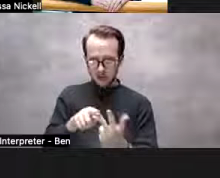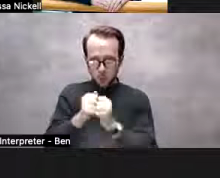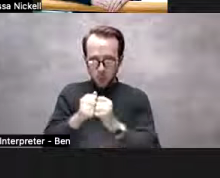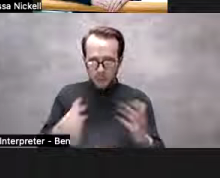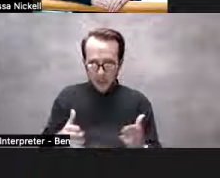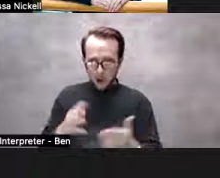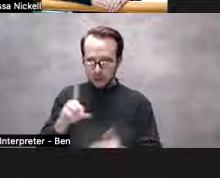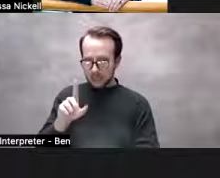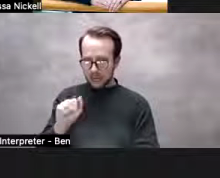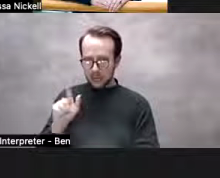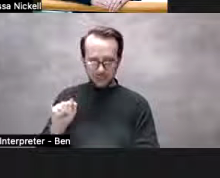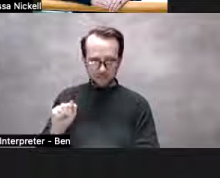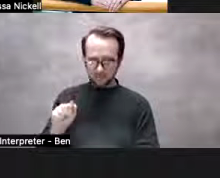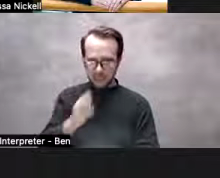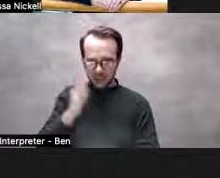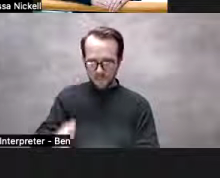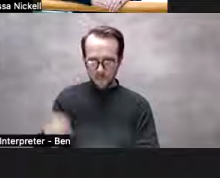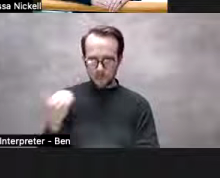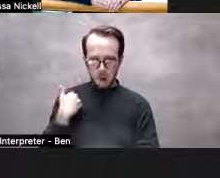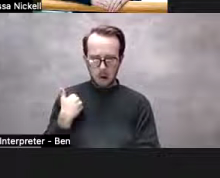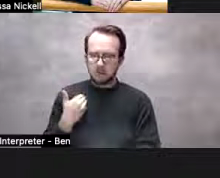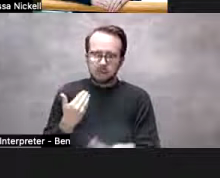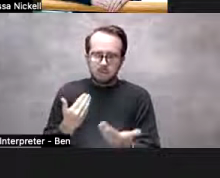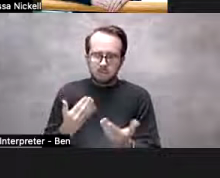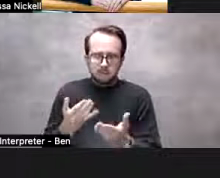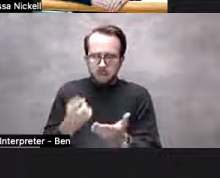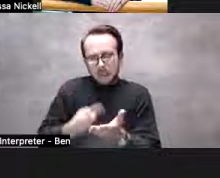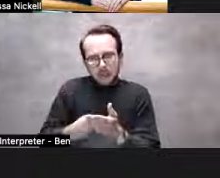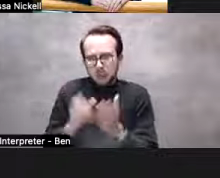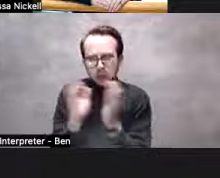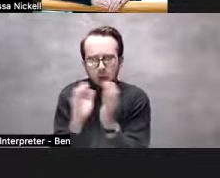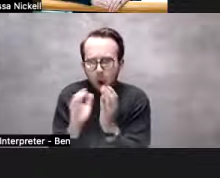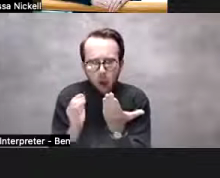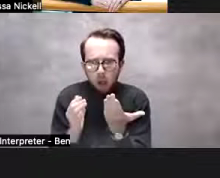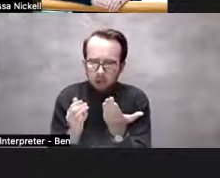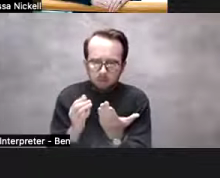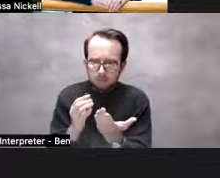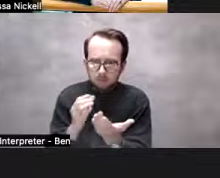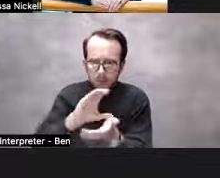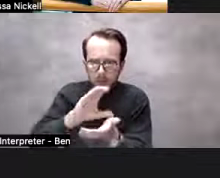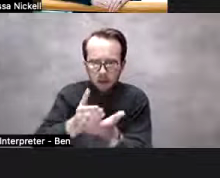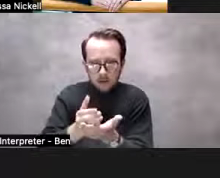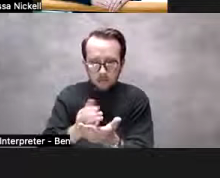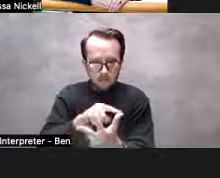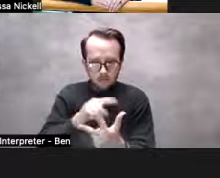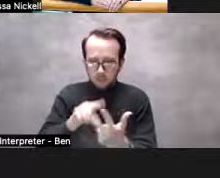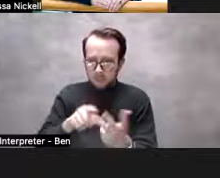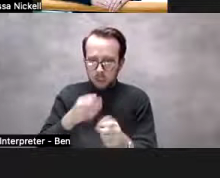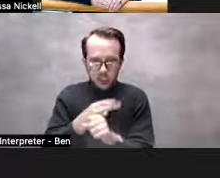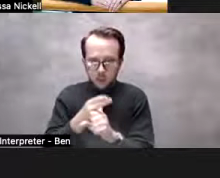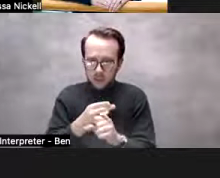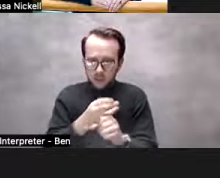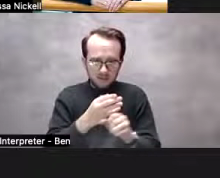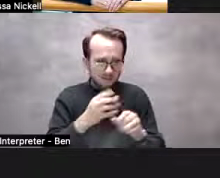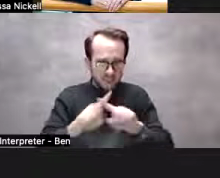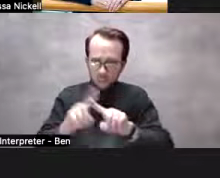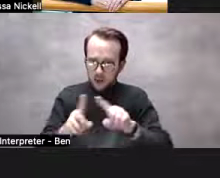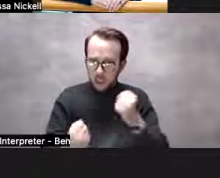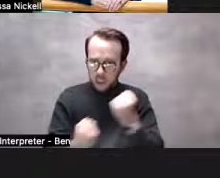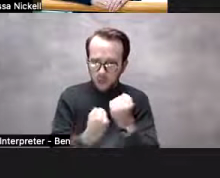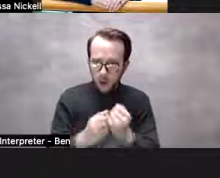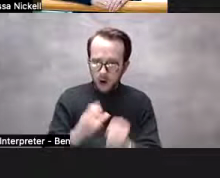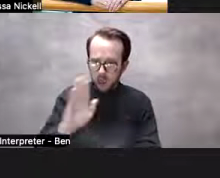data, even if it's just a small amount. Data can be used in several ways. First of all, it can support your hypothesis or support what